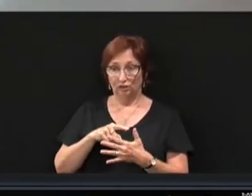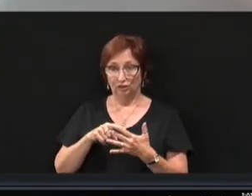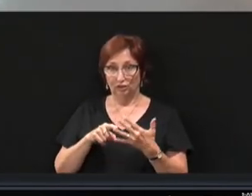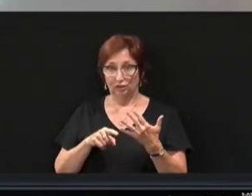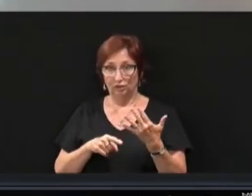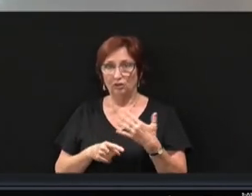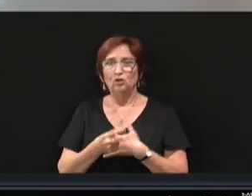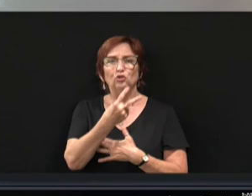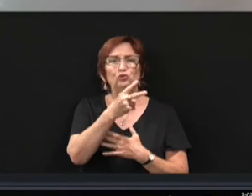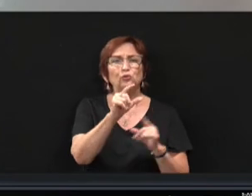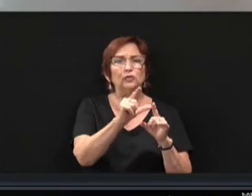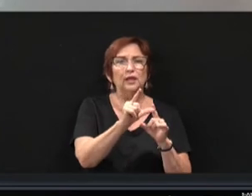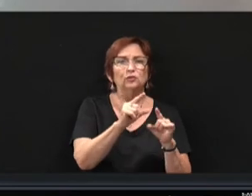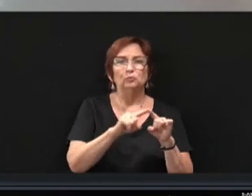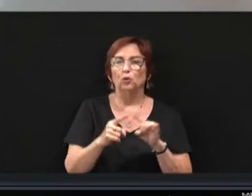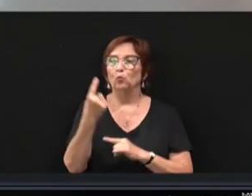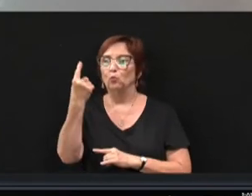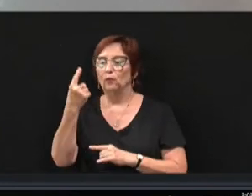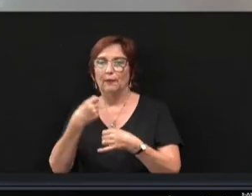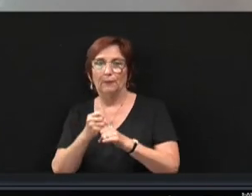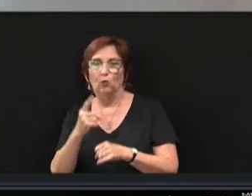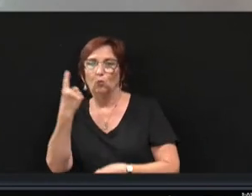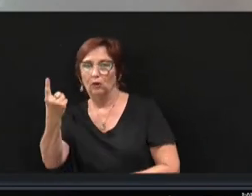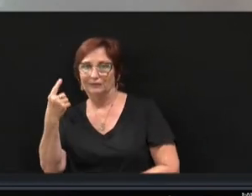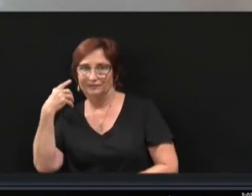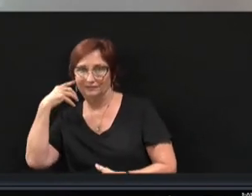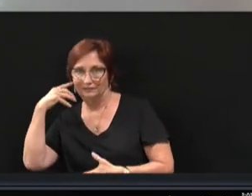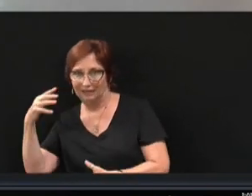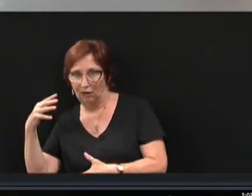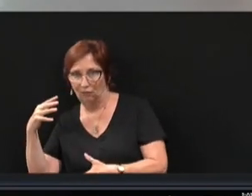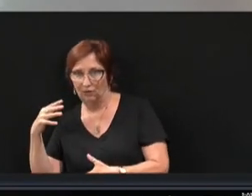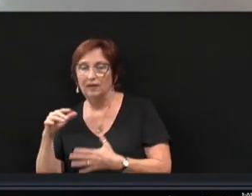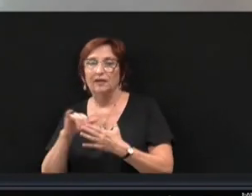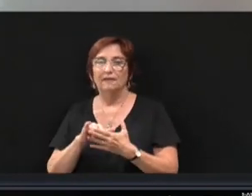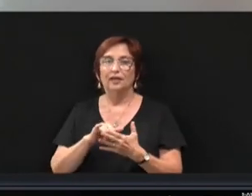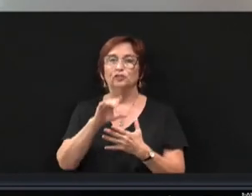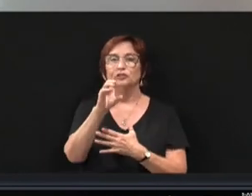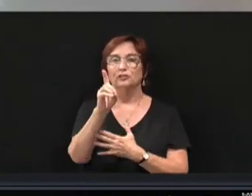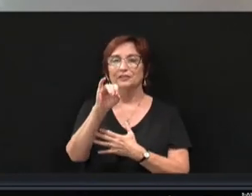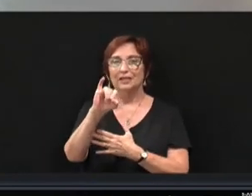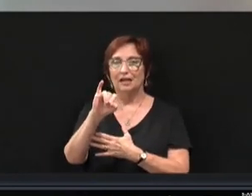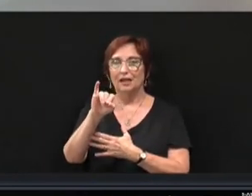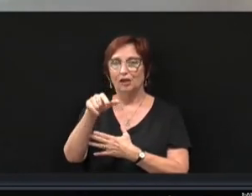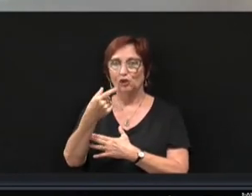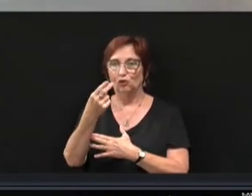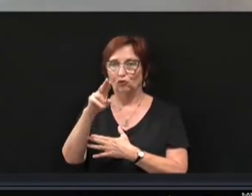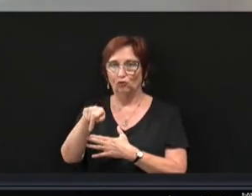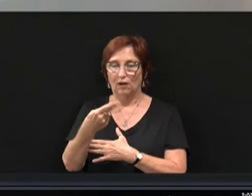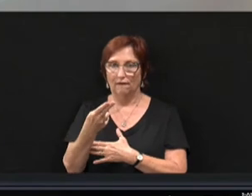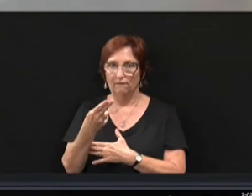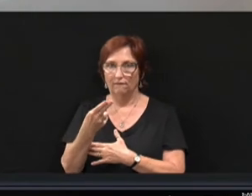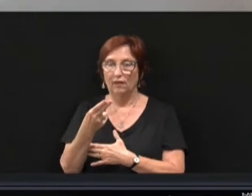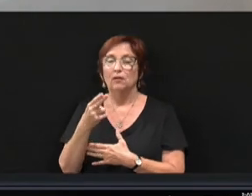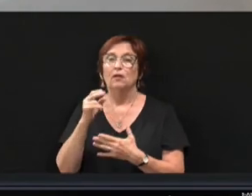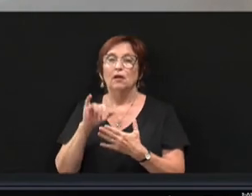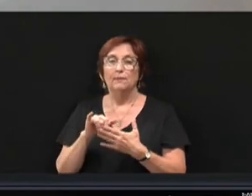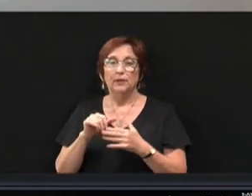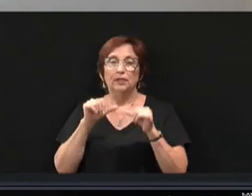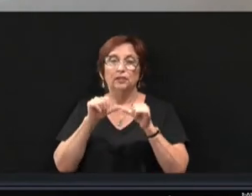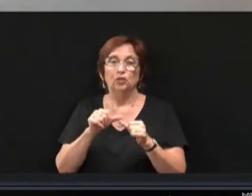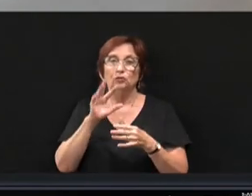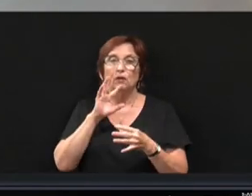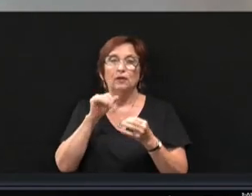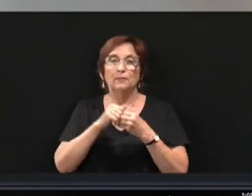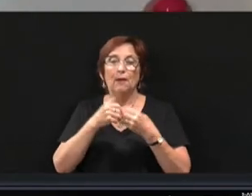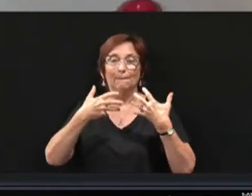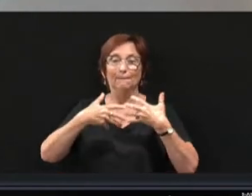Two letters, but only one sound. That's the digraph. I'm going to go on to talk to you about